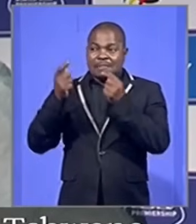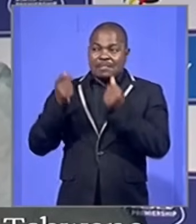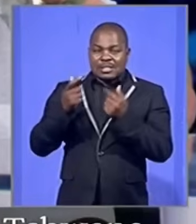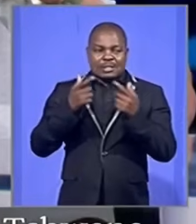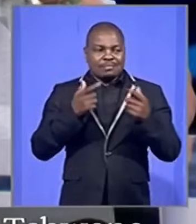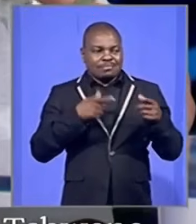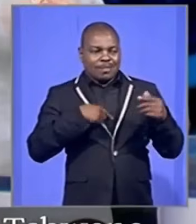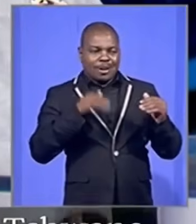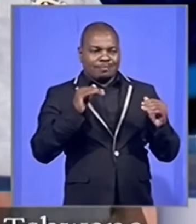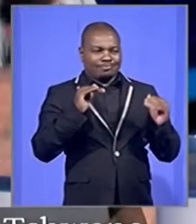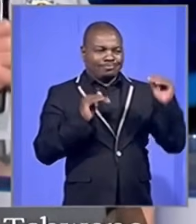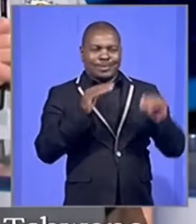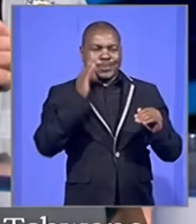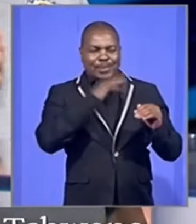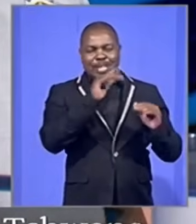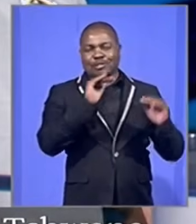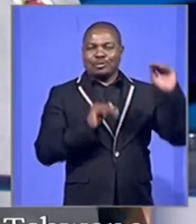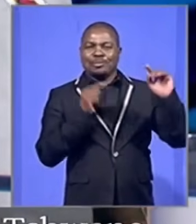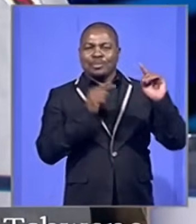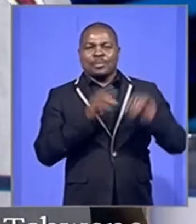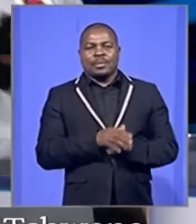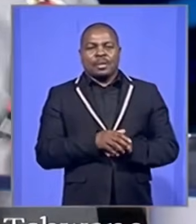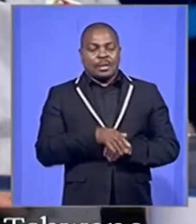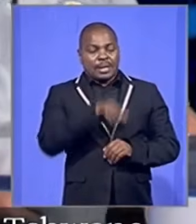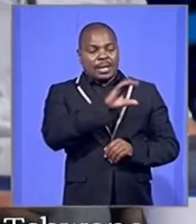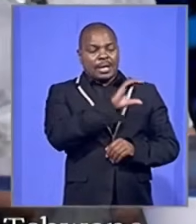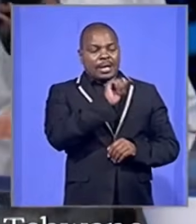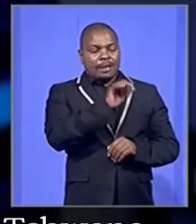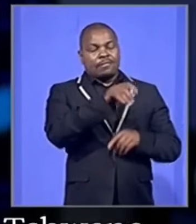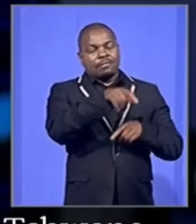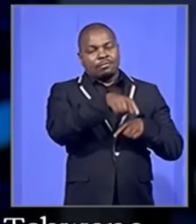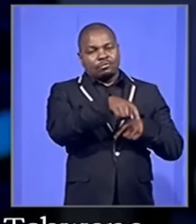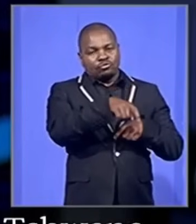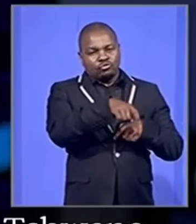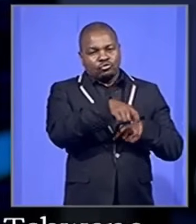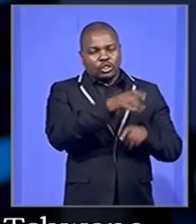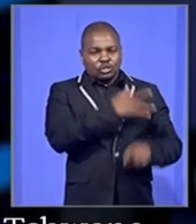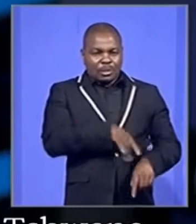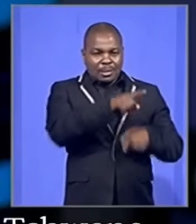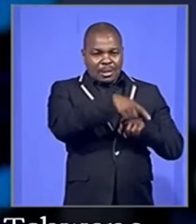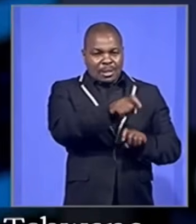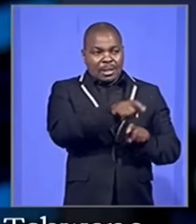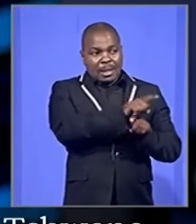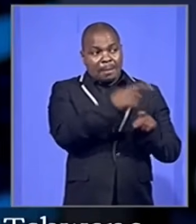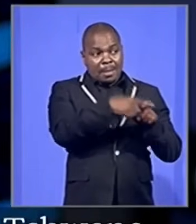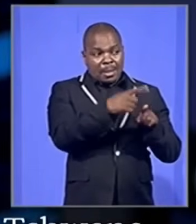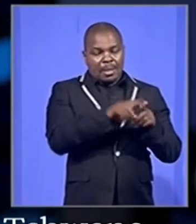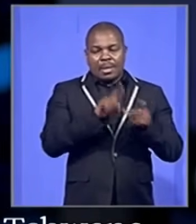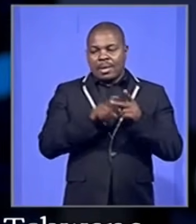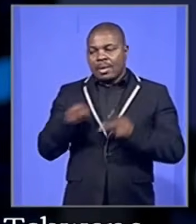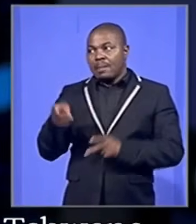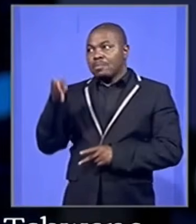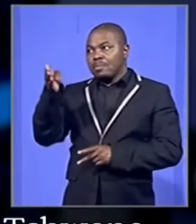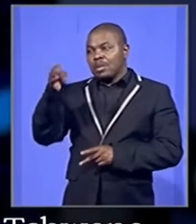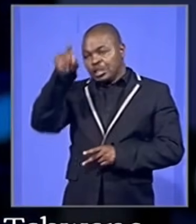with that. Ha Sundowns e ne e bapala papadi ya yona ya CAF Champions League Loftus Versfeld, United yona e ne e bapala Egypt